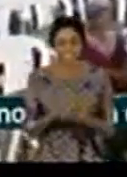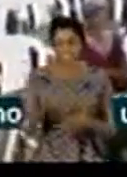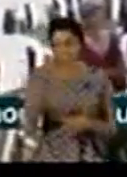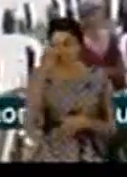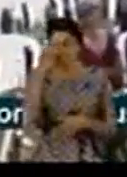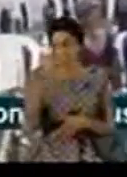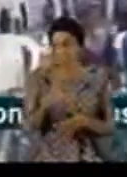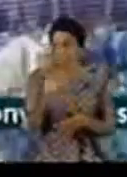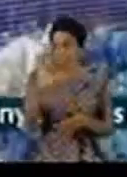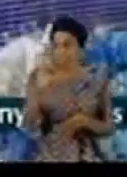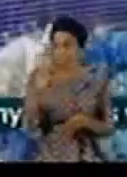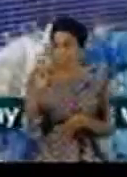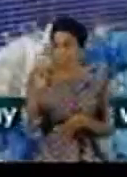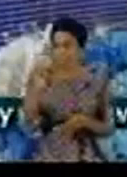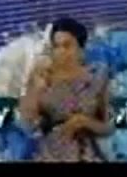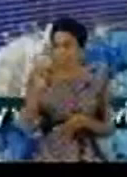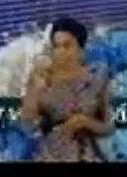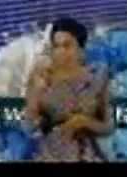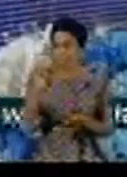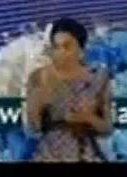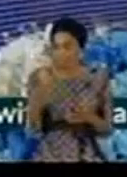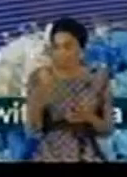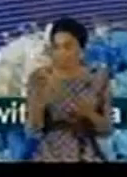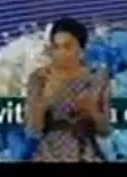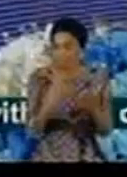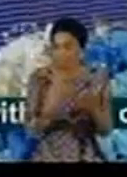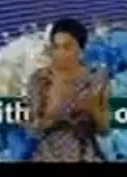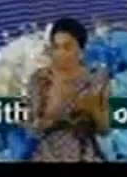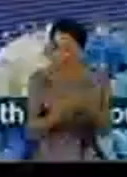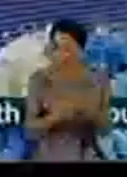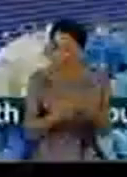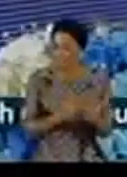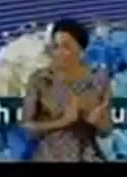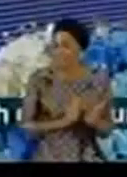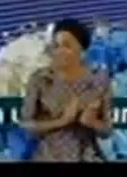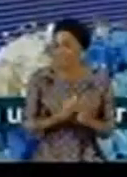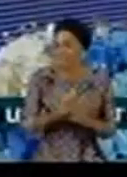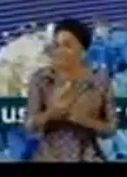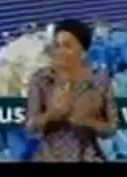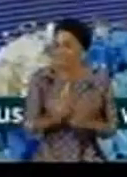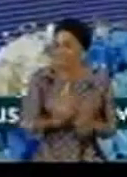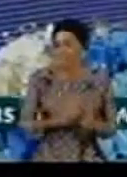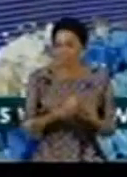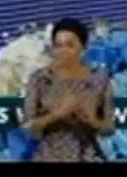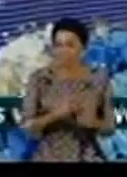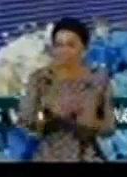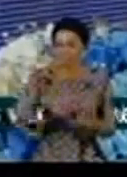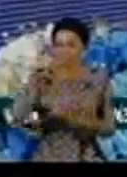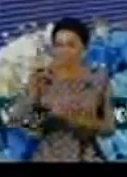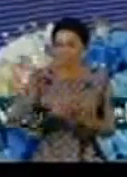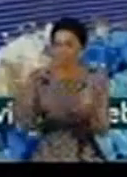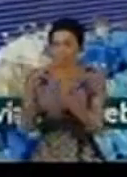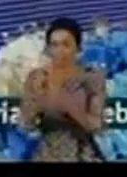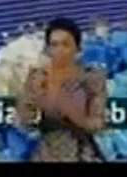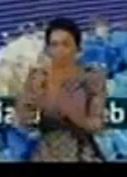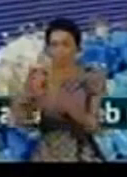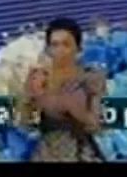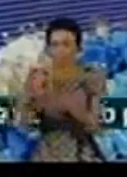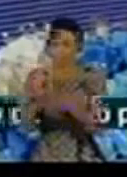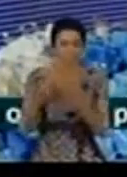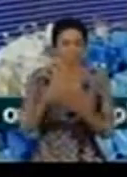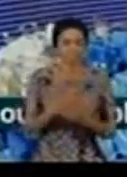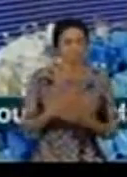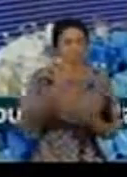Canada is from here? God has reached there with his power. And it will reach us here as well. Please. We proceed to